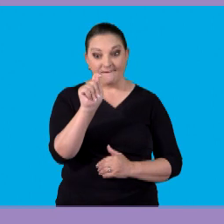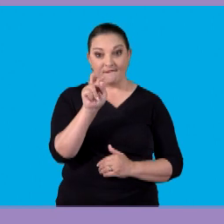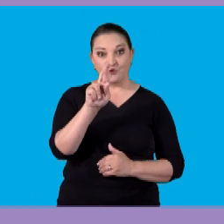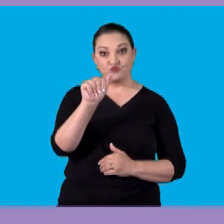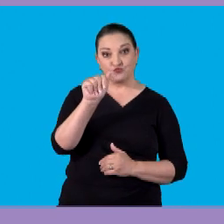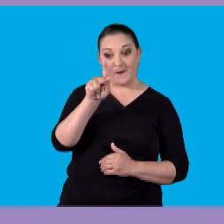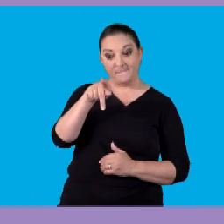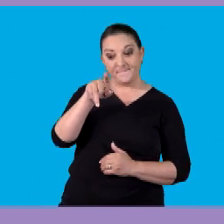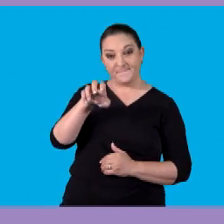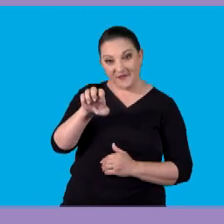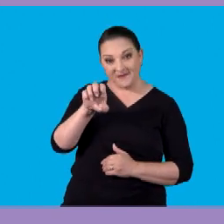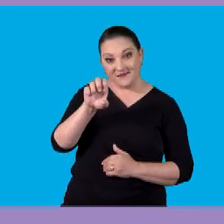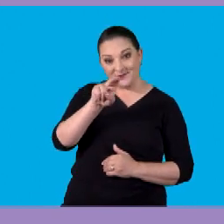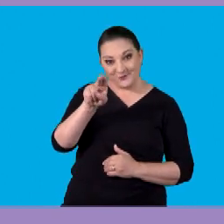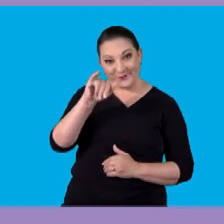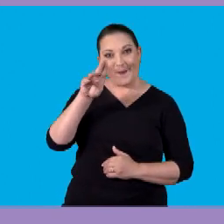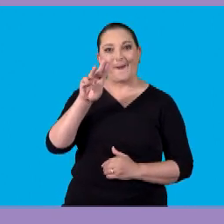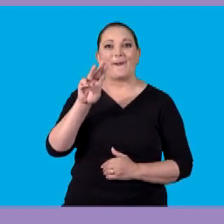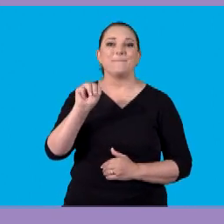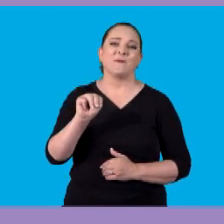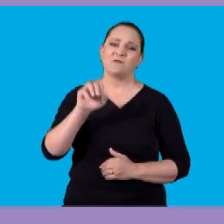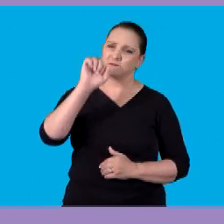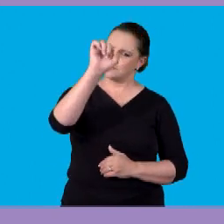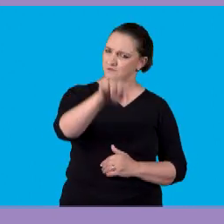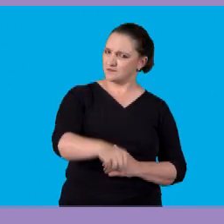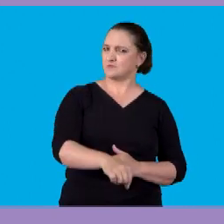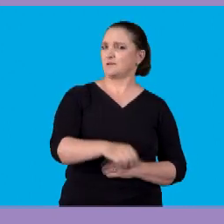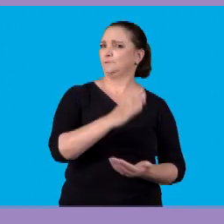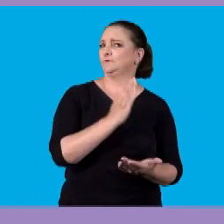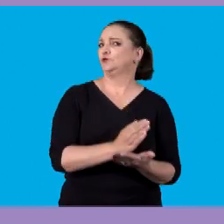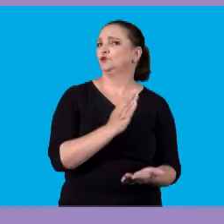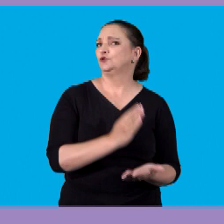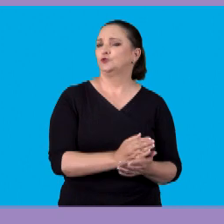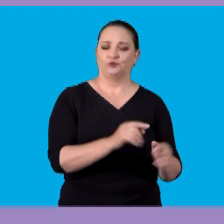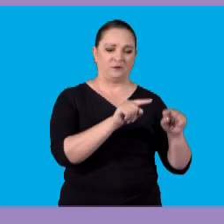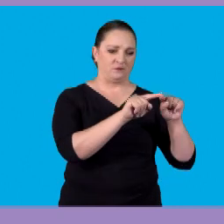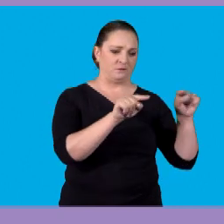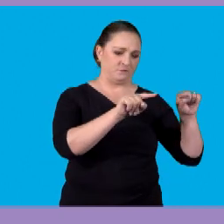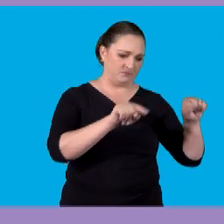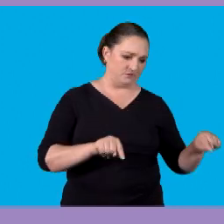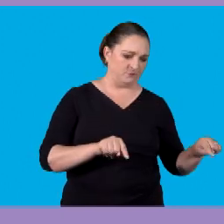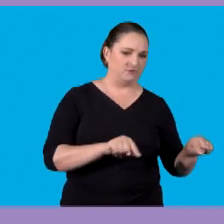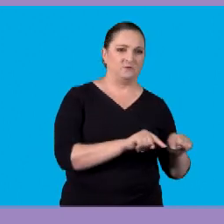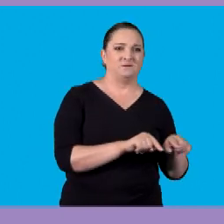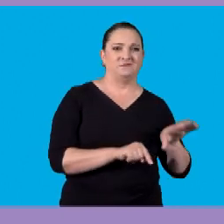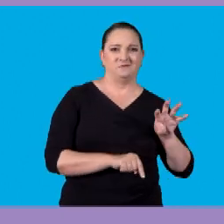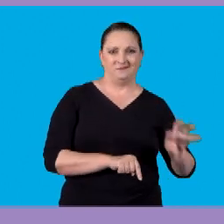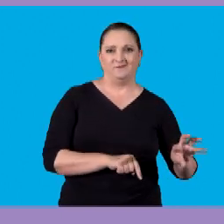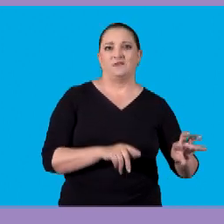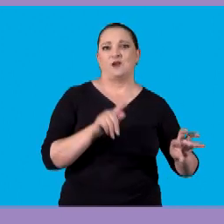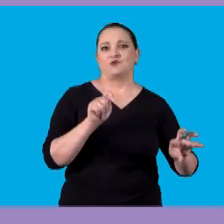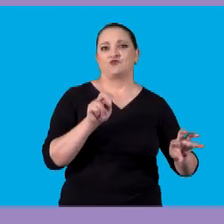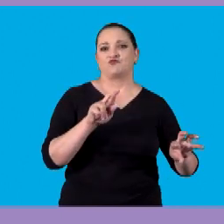a trapezium, then you are absolutely correct. This is definitely a trapezium.